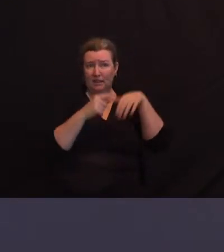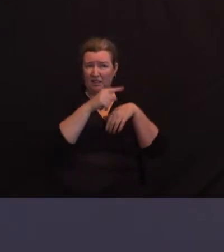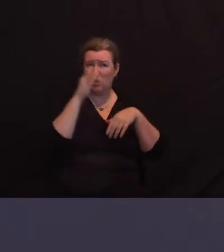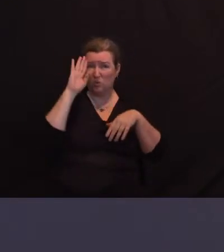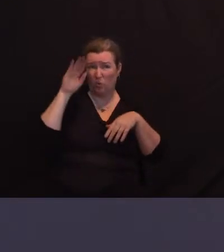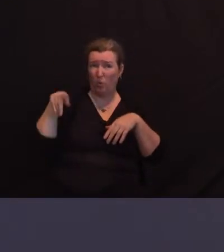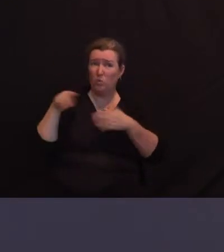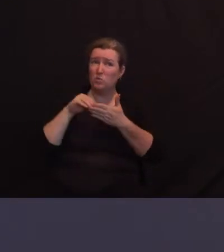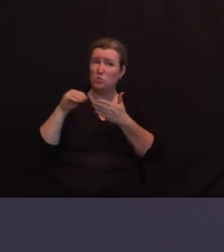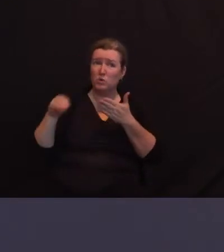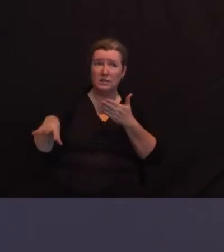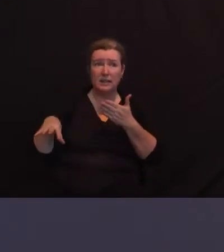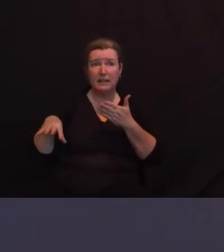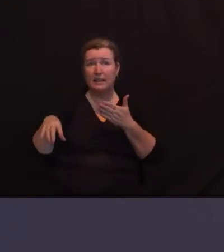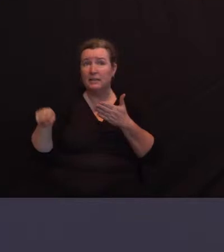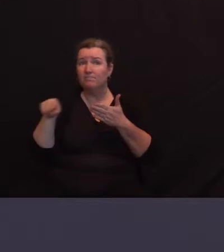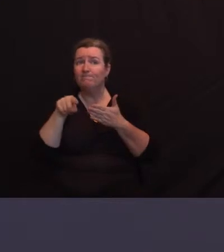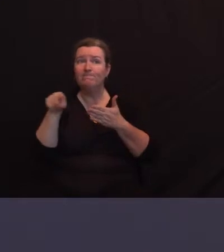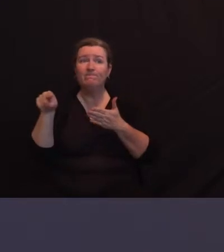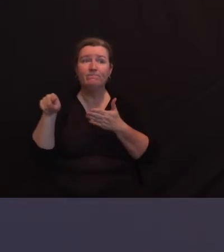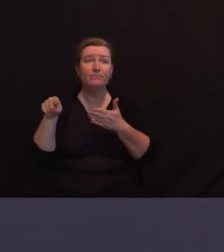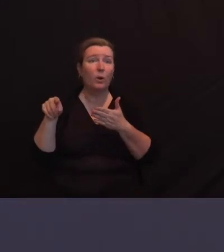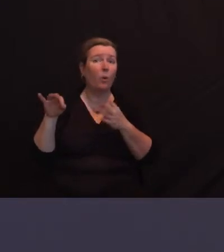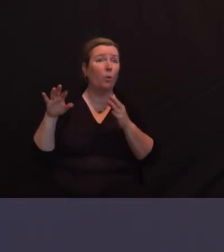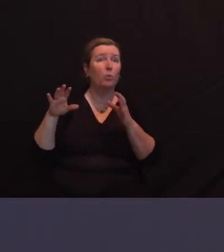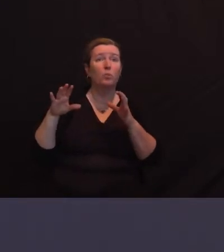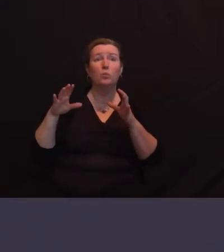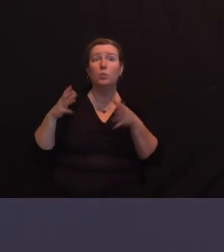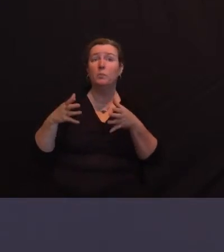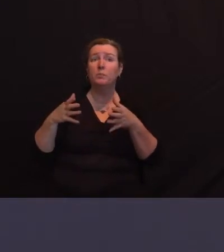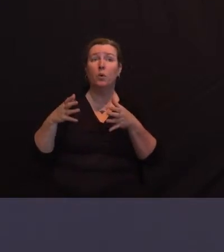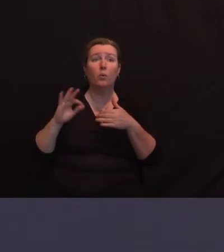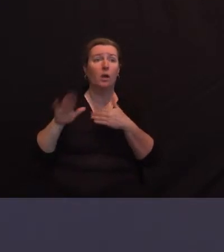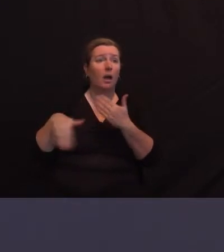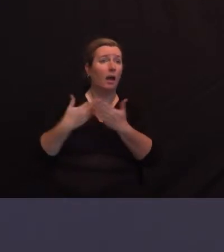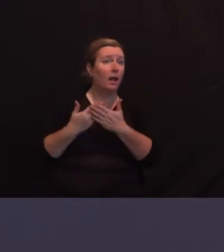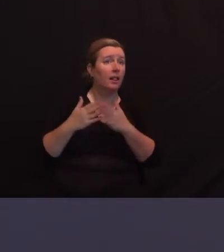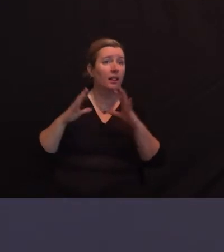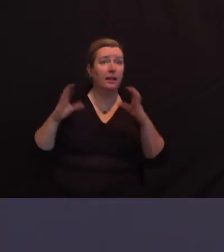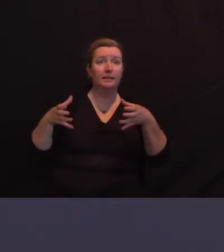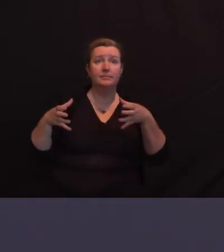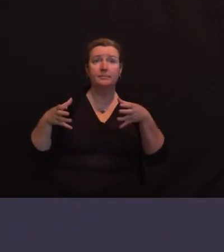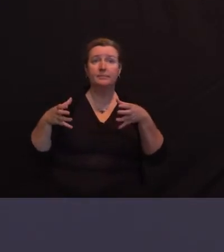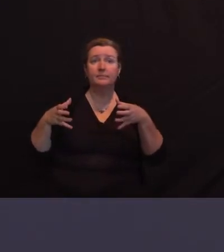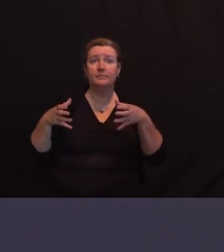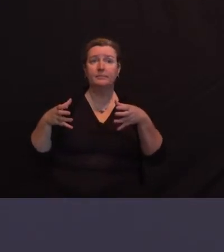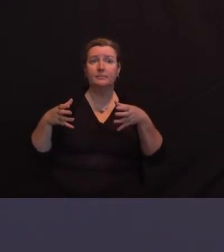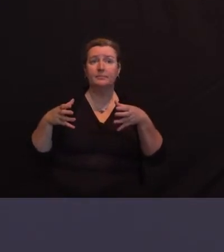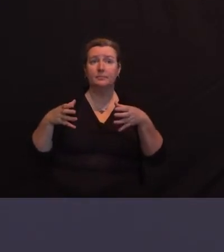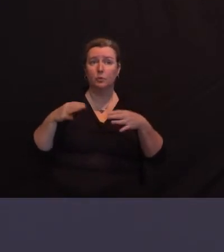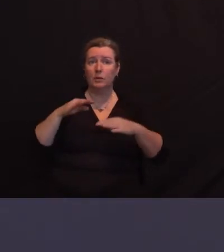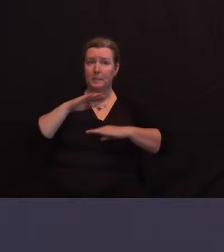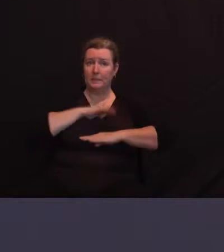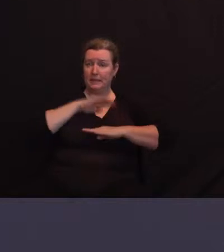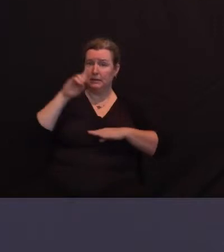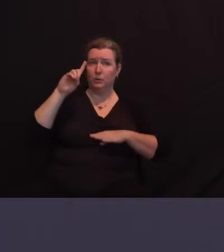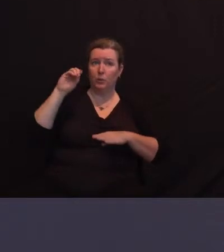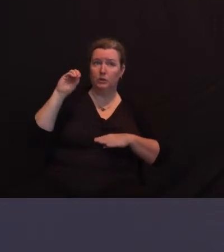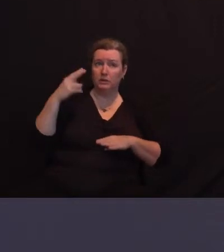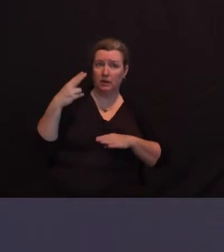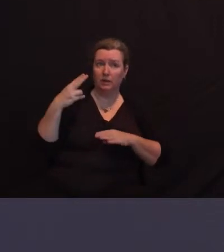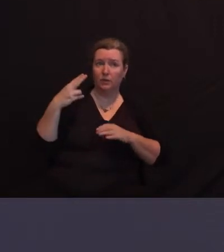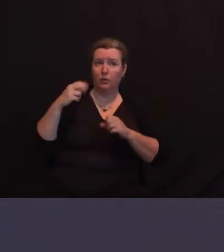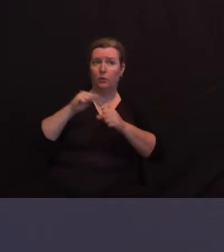which individual students, groups of students, or entire classes will meet the DOH's COVID-19 exclusion criteria